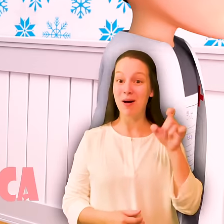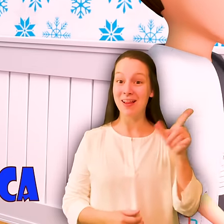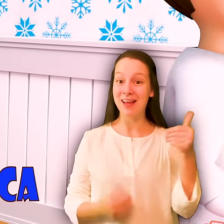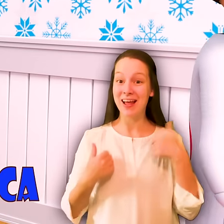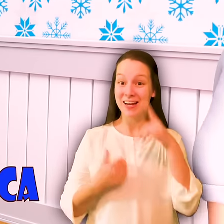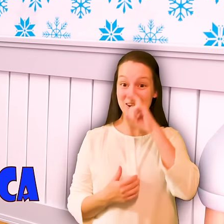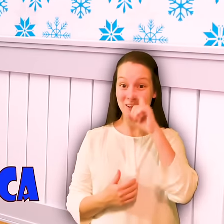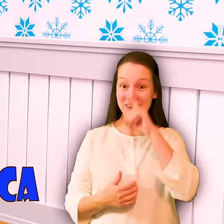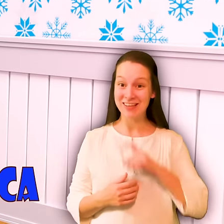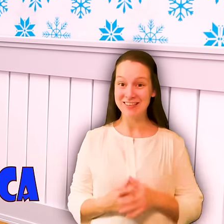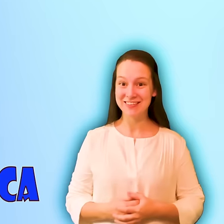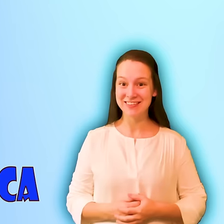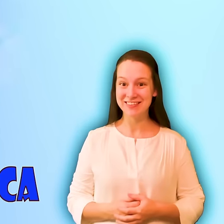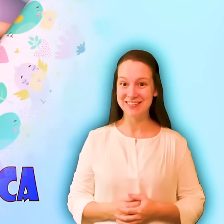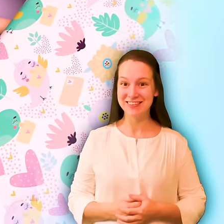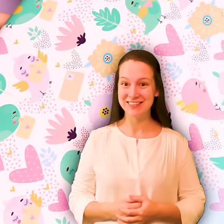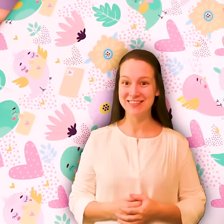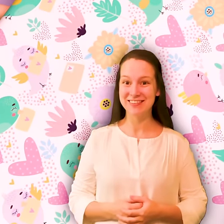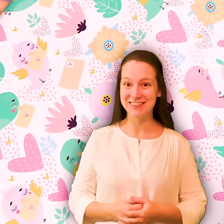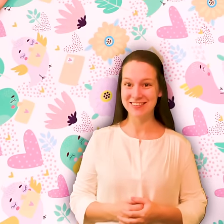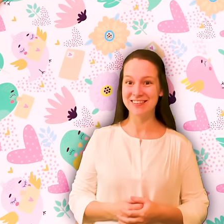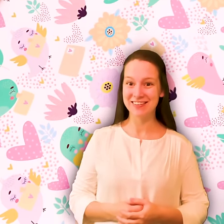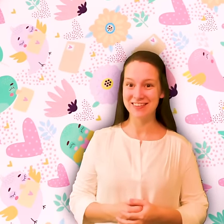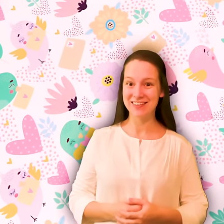miss polly had a dolly